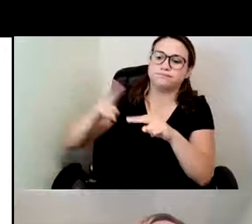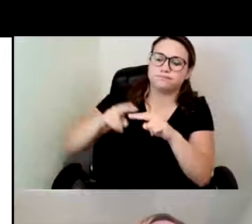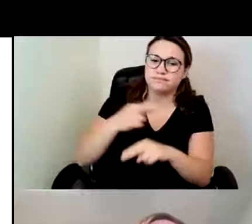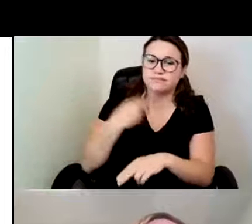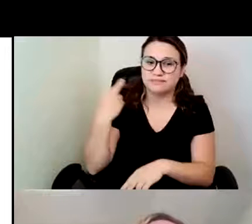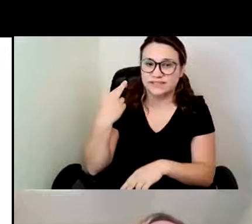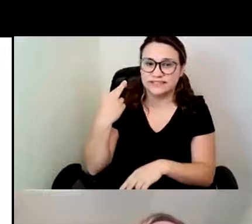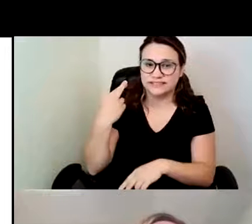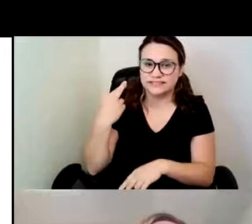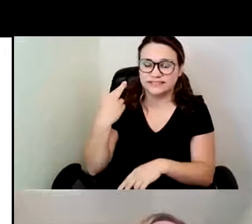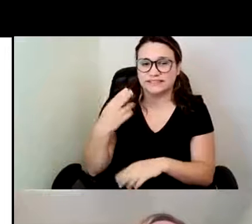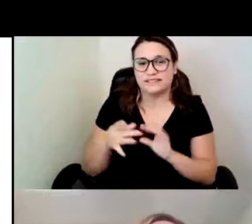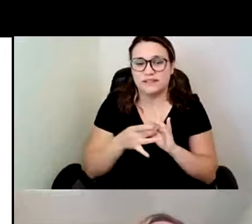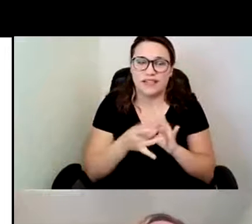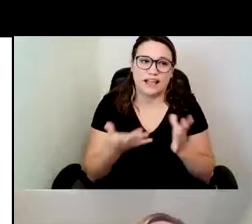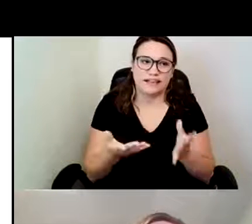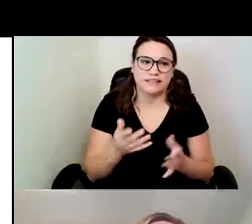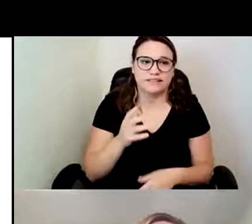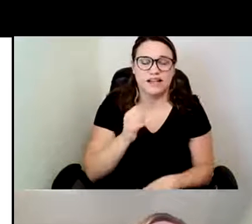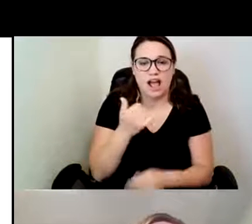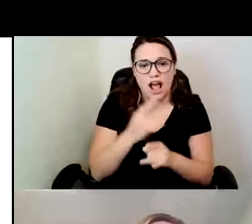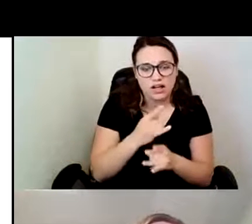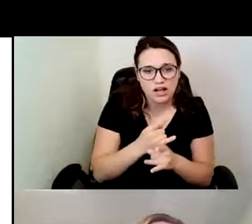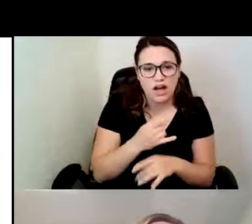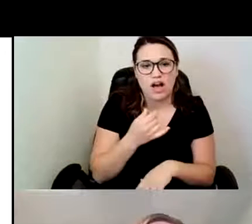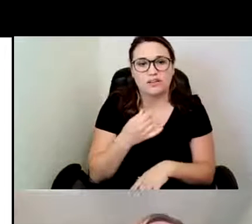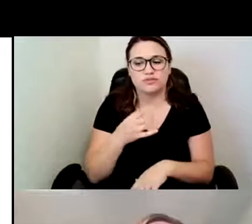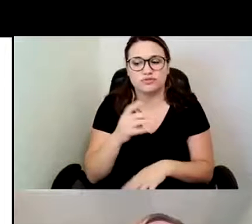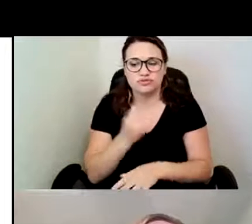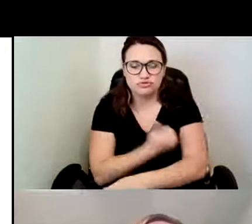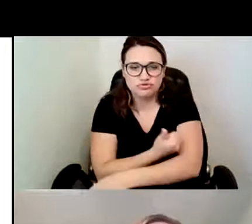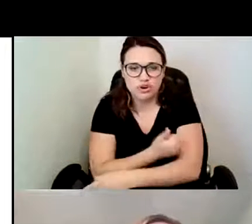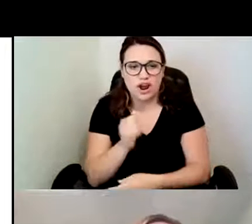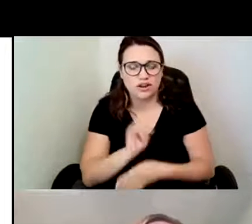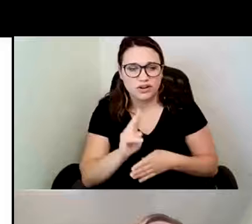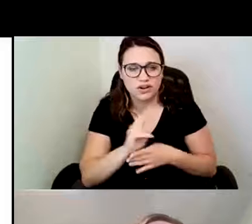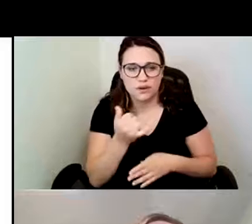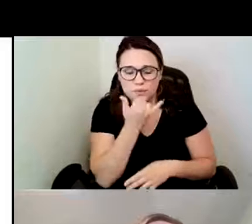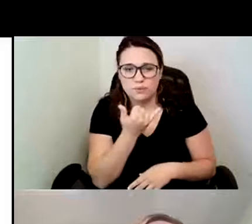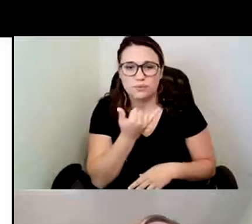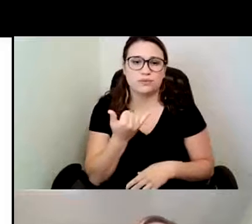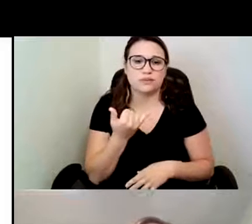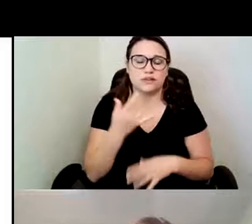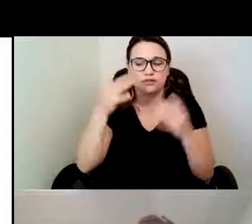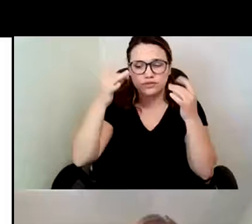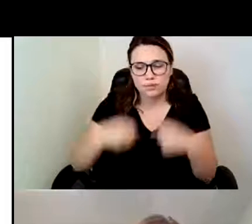risks, alcoholism, drug abuse, depression, and suicide.